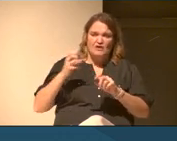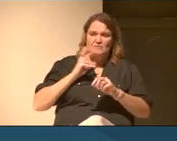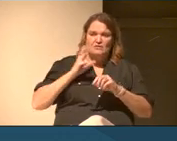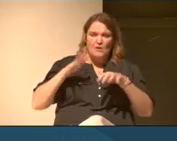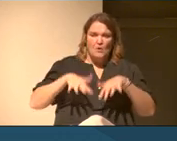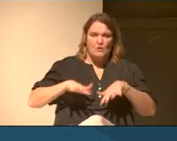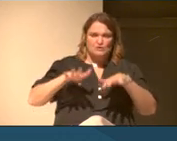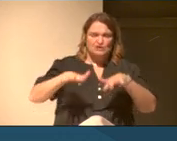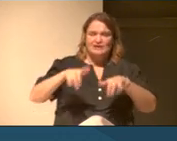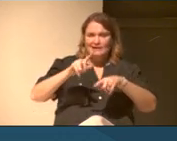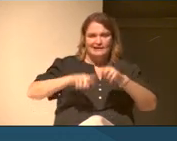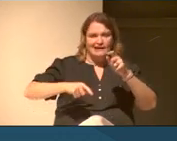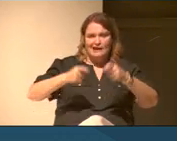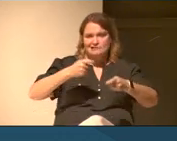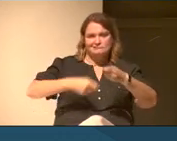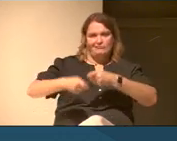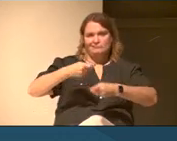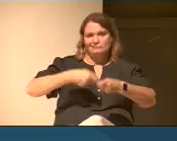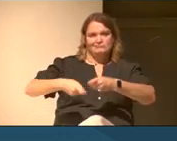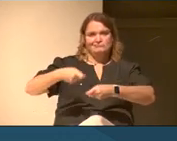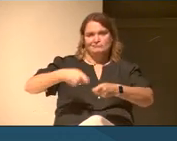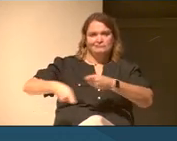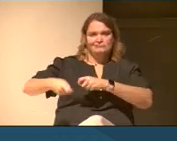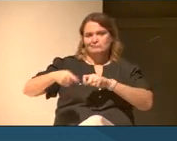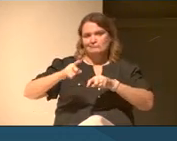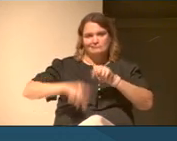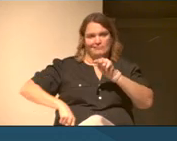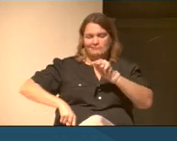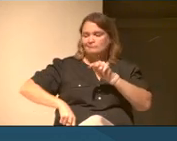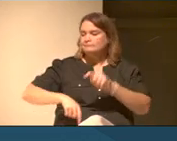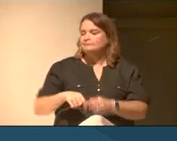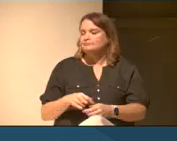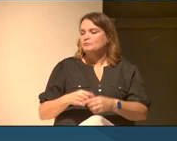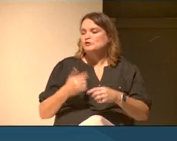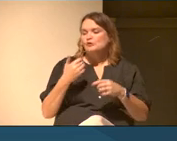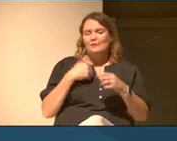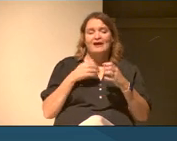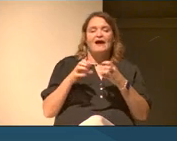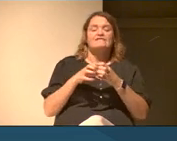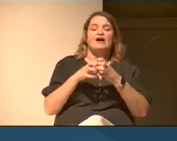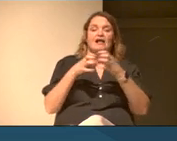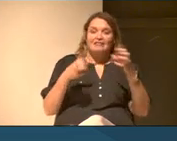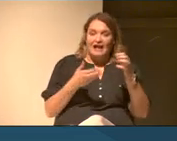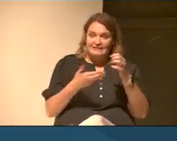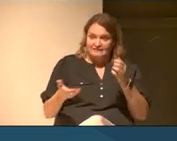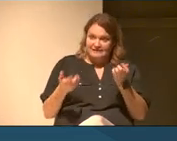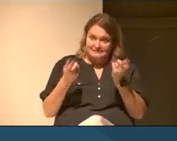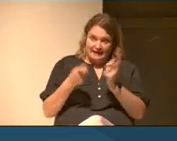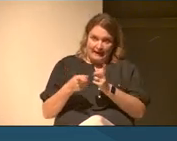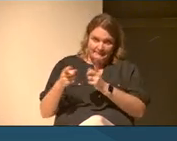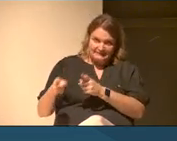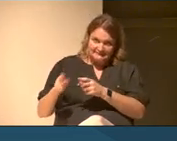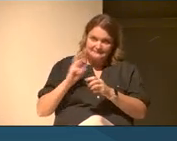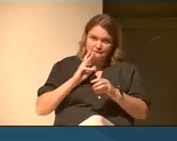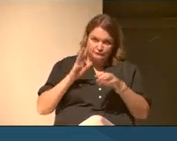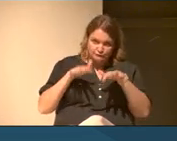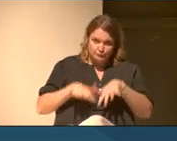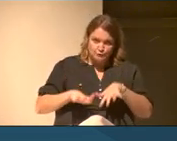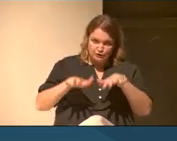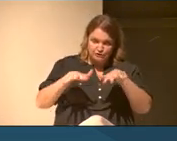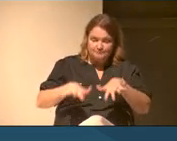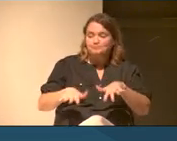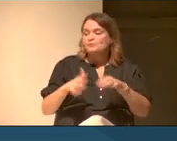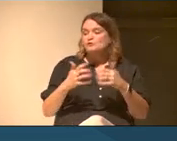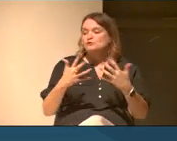simply can't replace itself. So there's a lot of things that are happening to the ocean. And to sort of to summarize